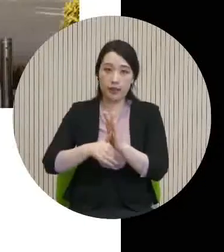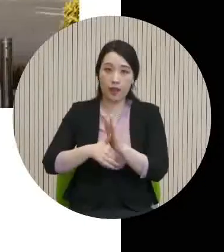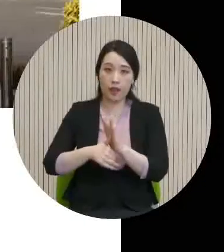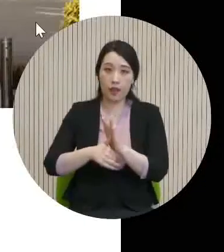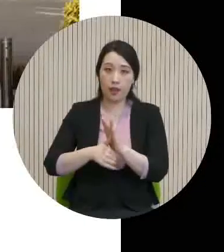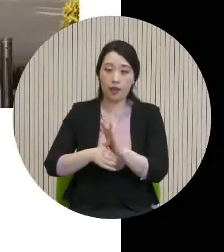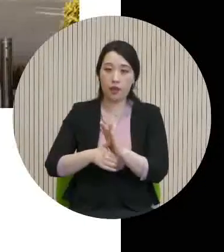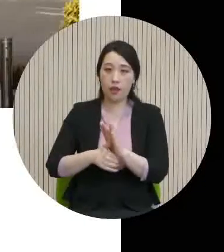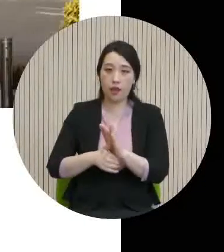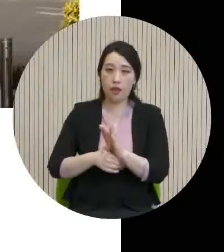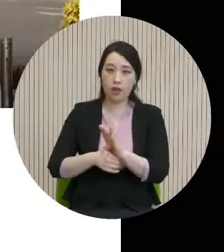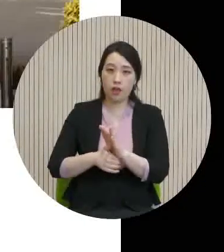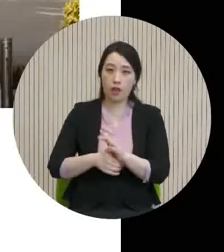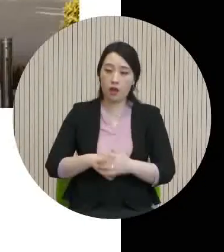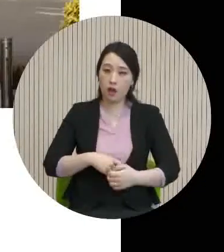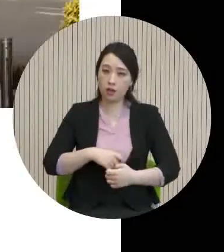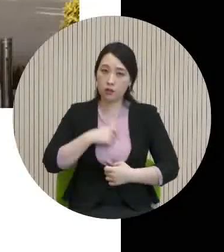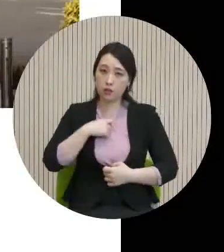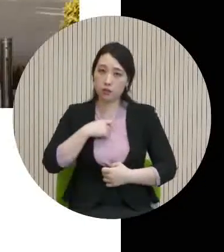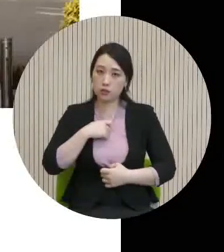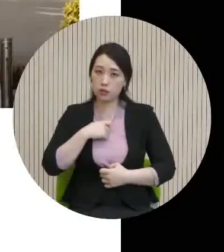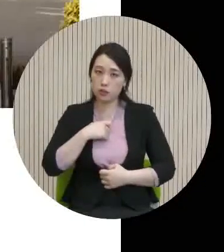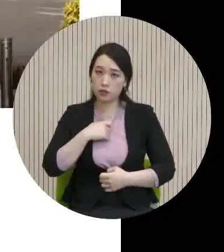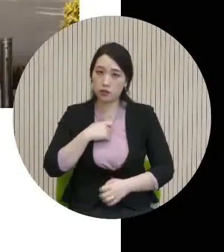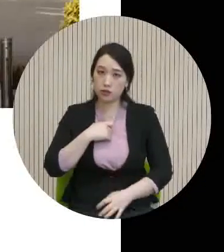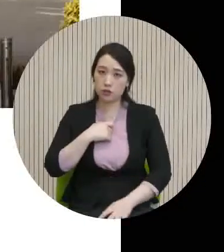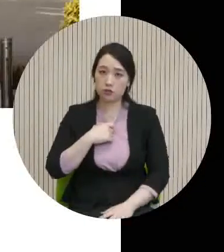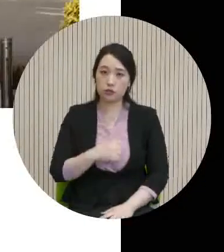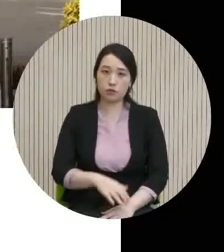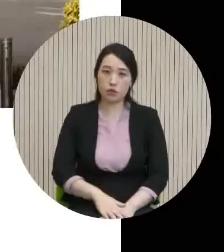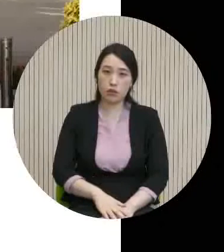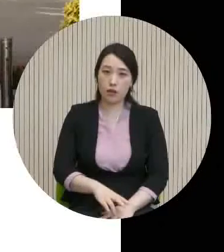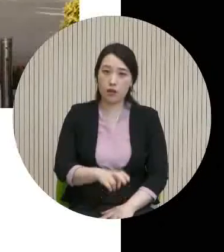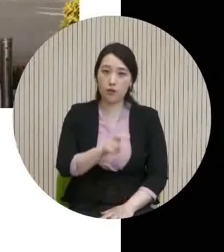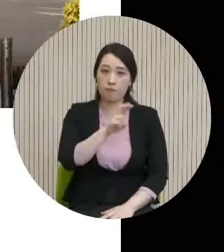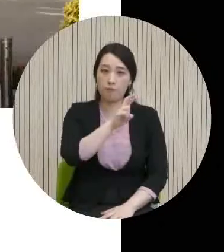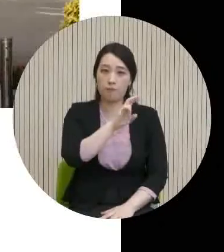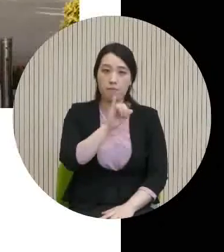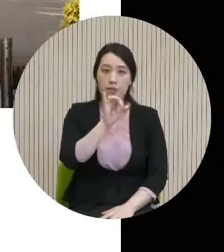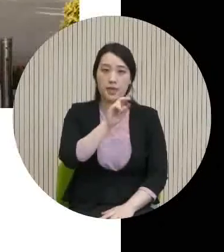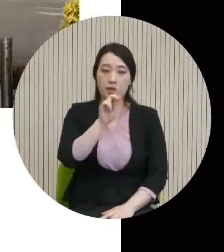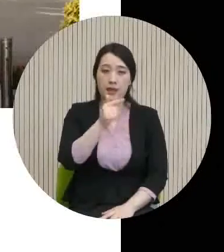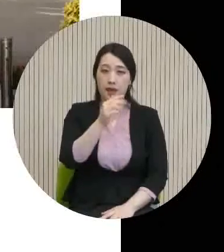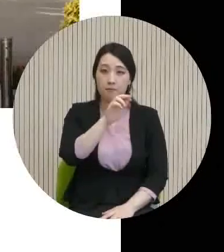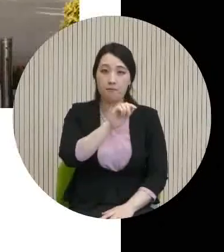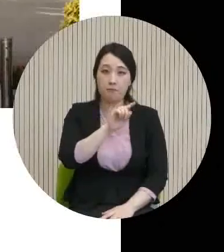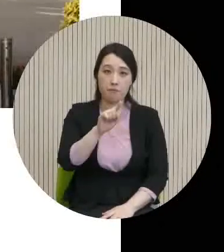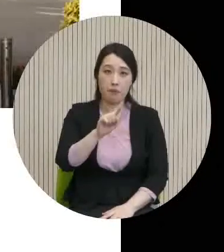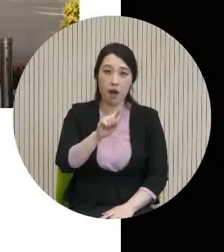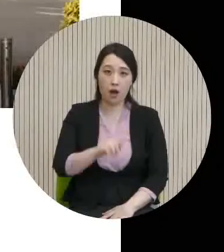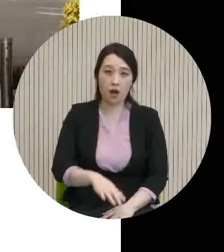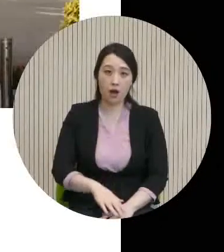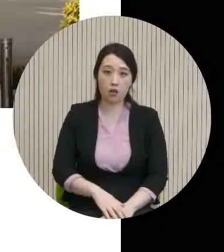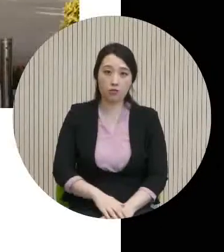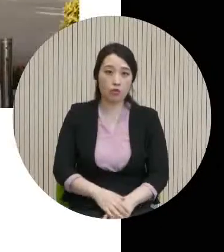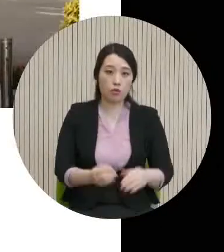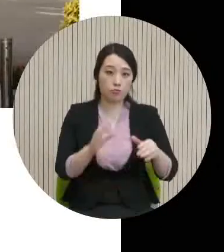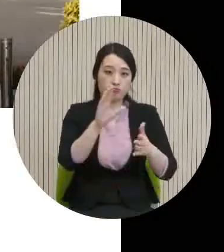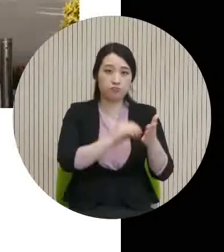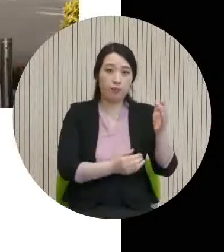Myanmar was taking place. So especially if you are a national library that